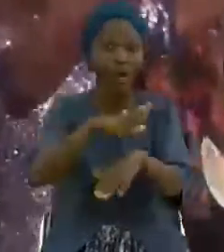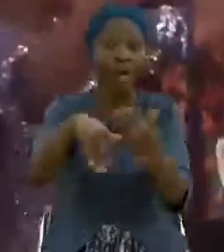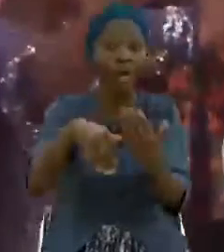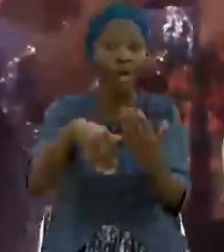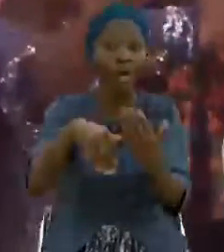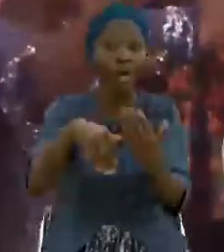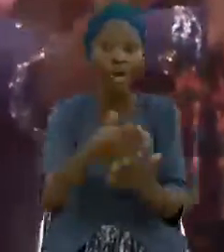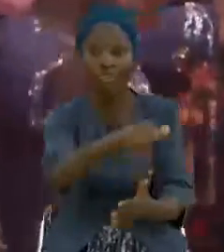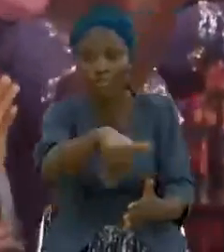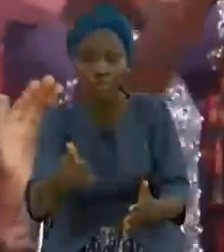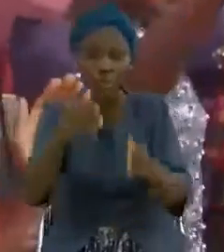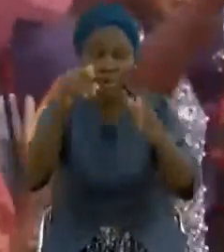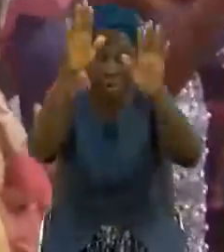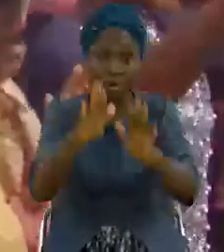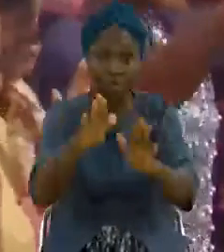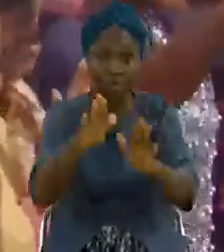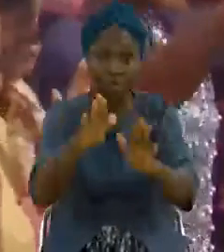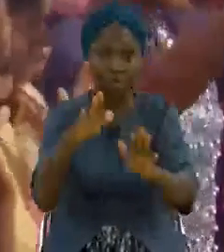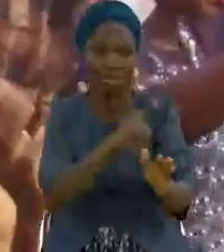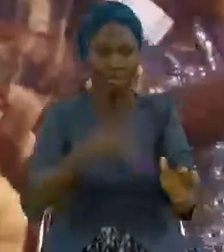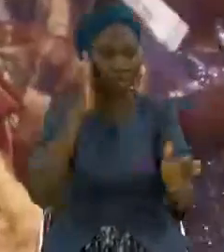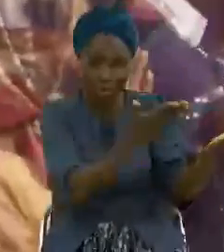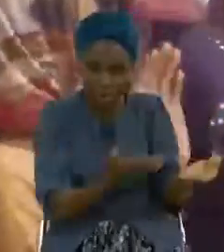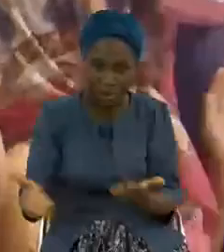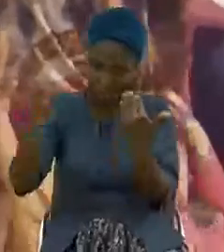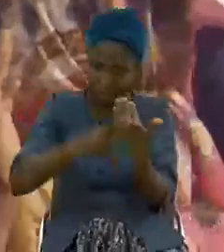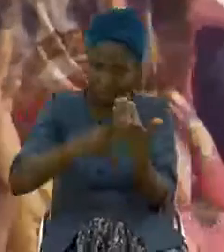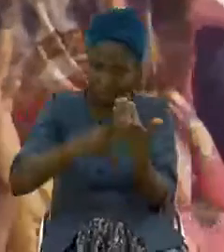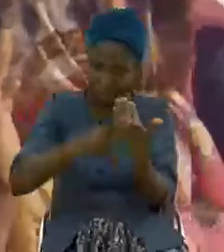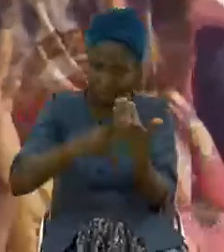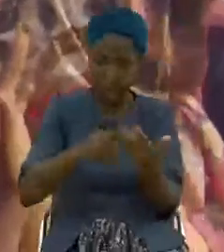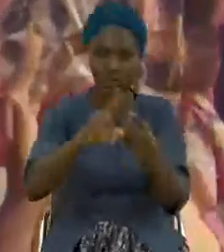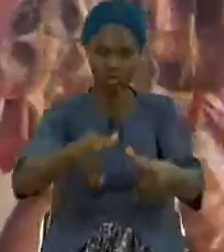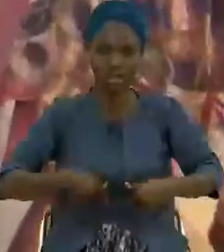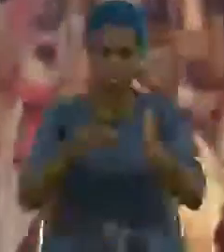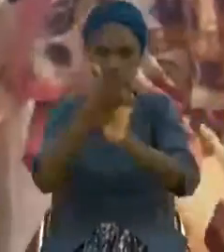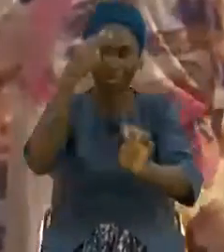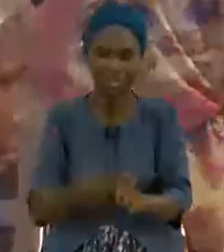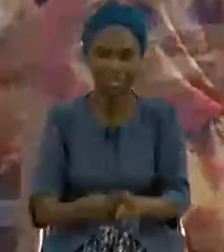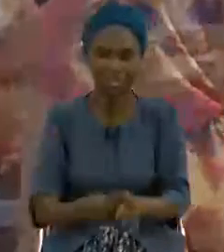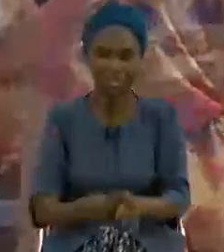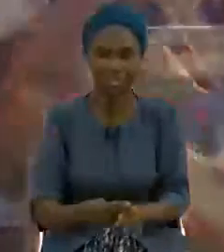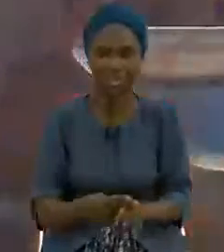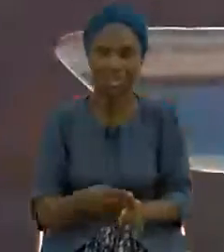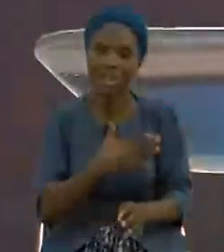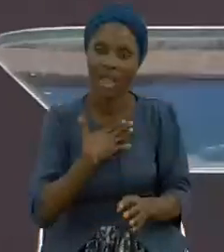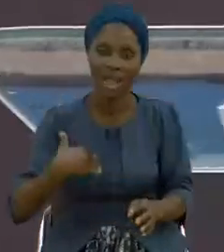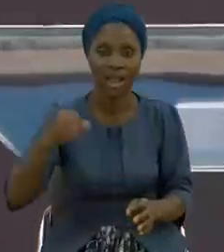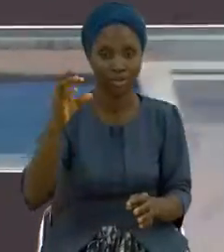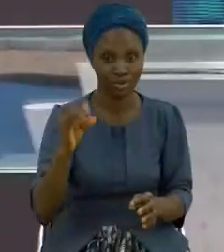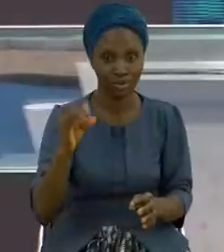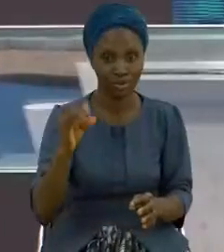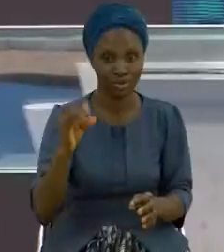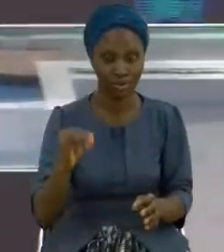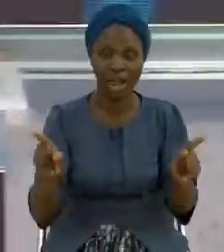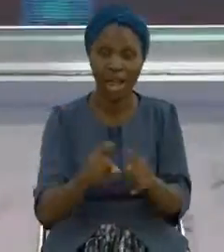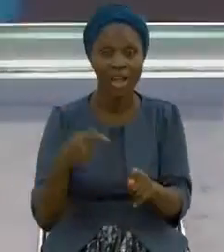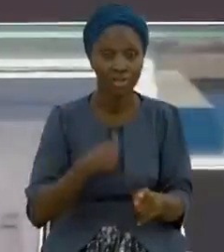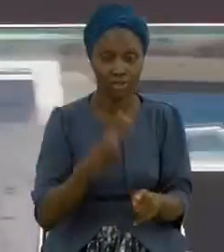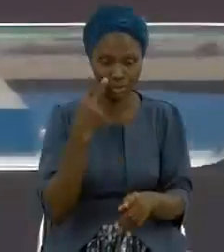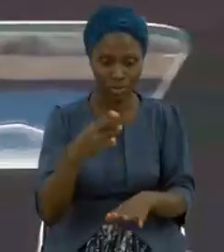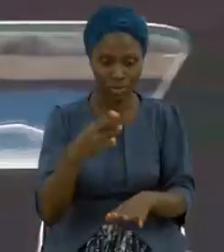life. And so, as we look at Elisha, even after